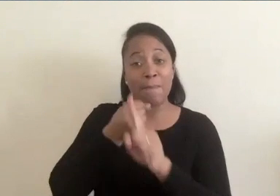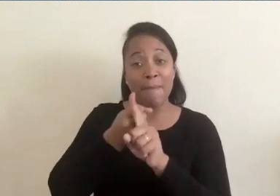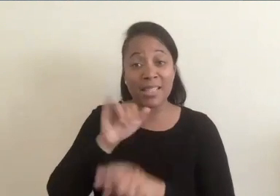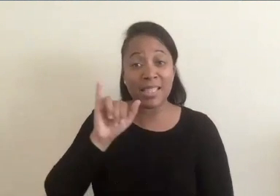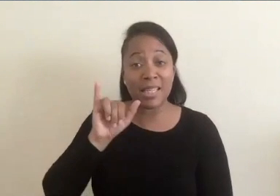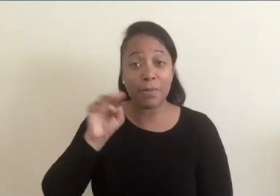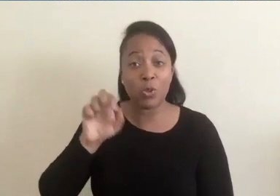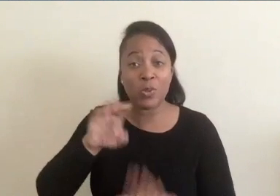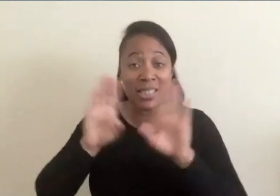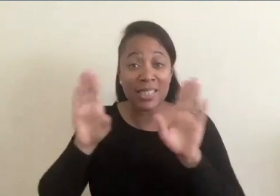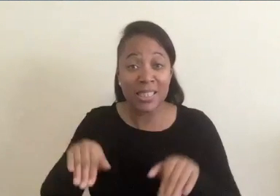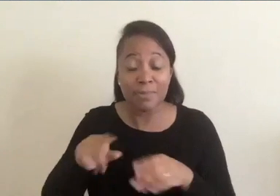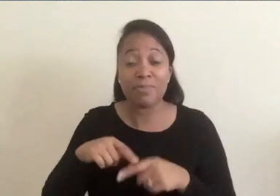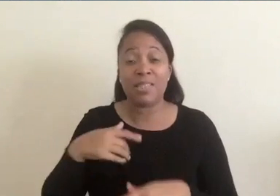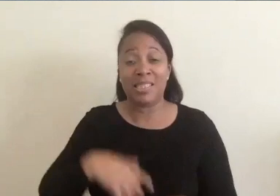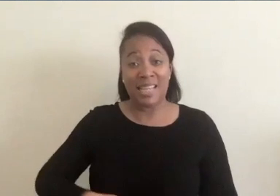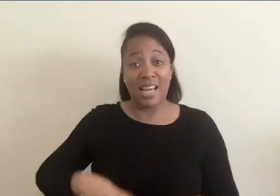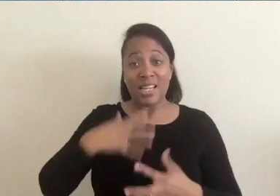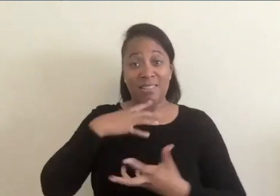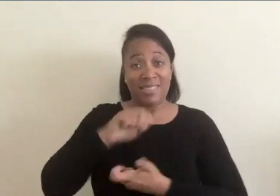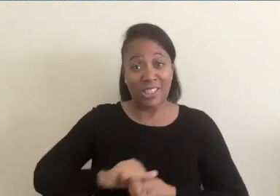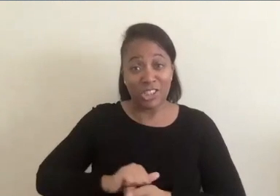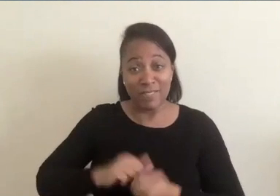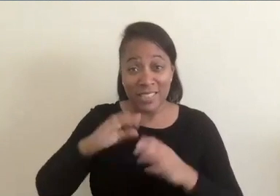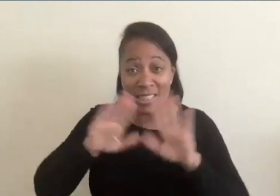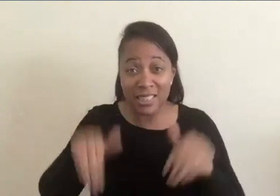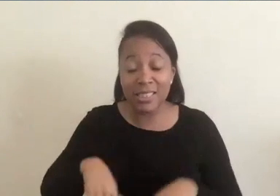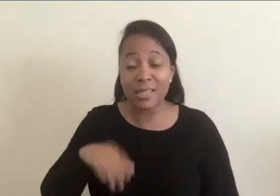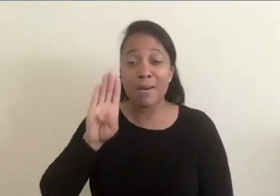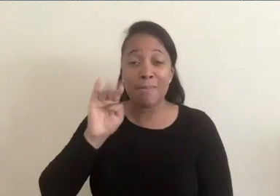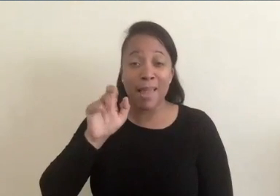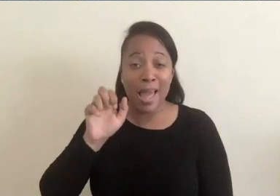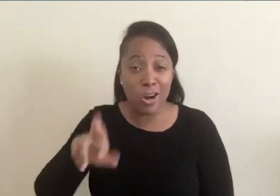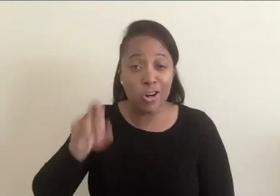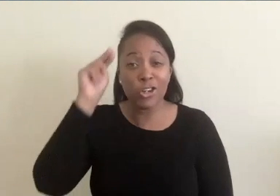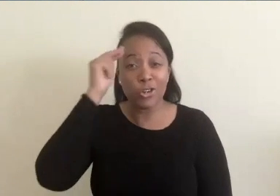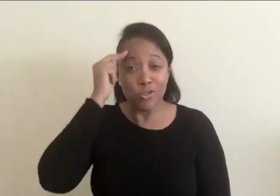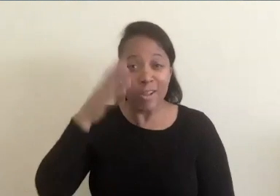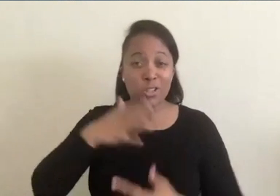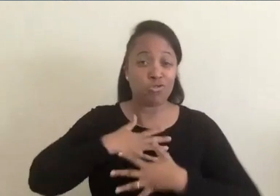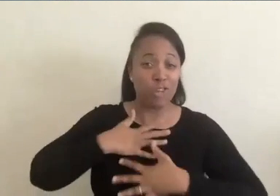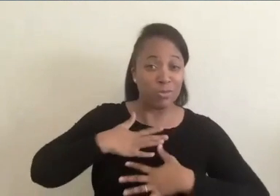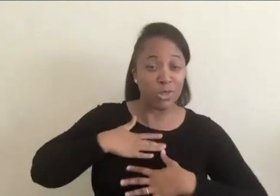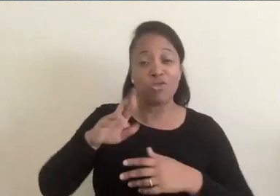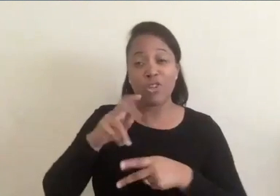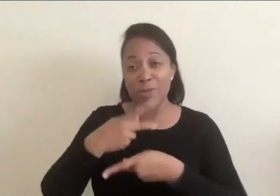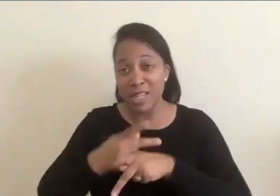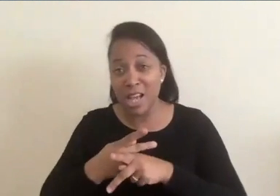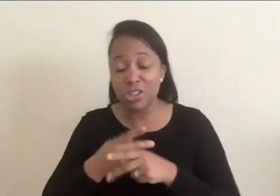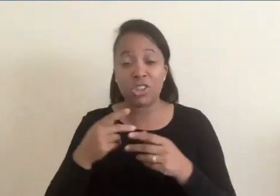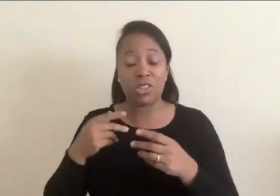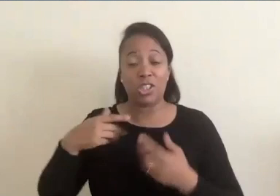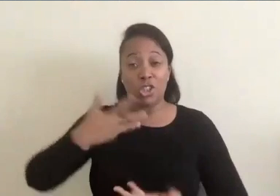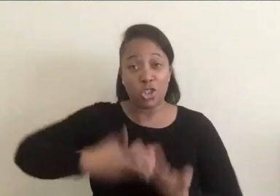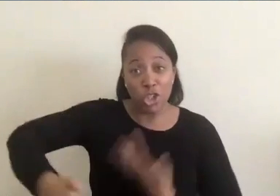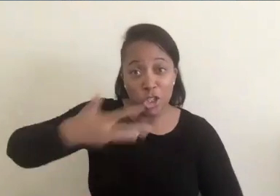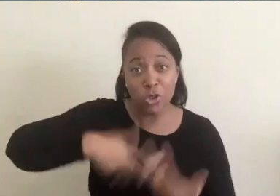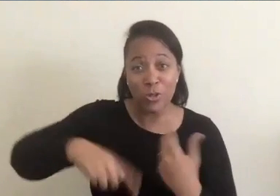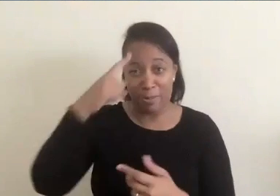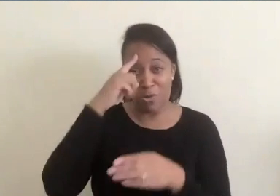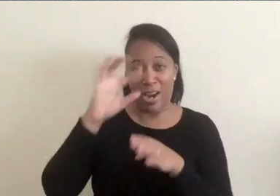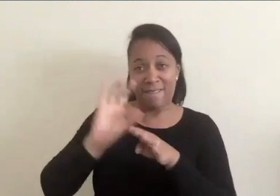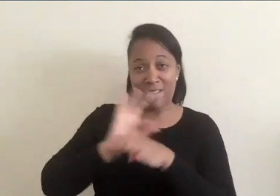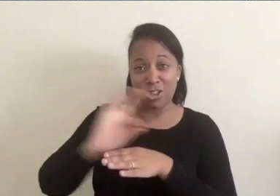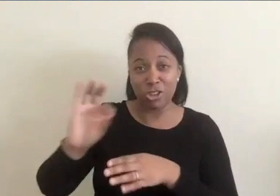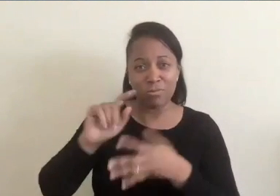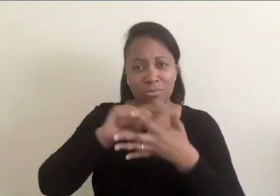system, normal cell growth, your digestive system, bowel, bladder, neurological, respiratory, reproduction, circulatory, brain